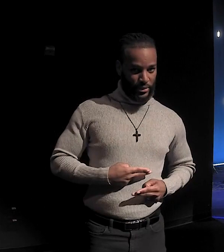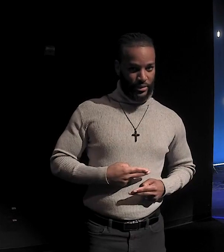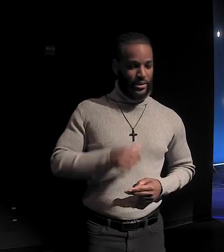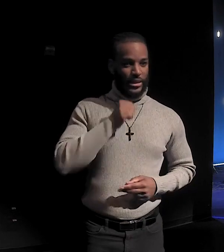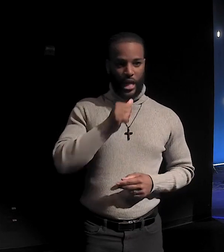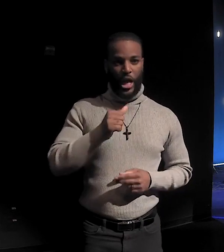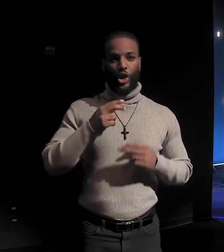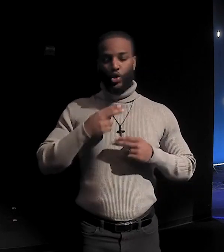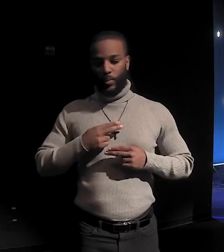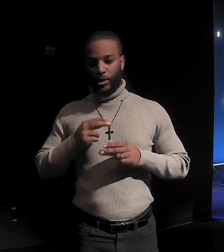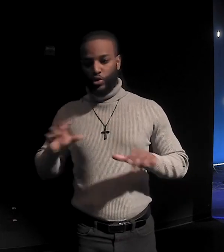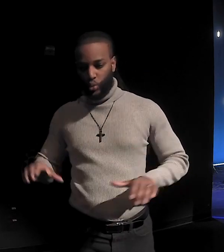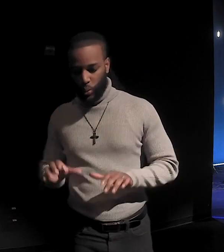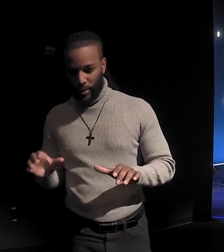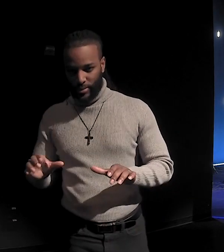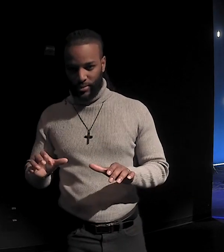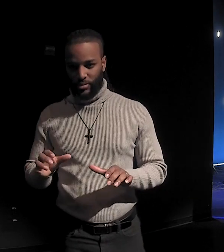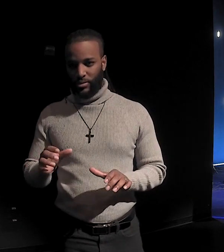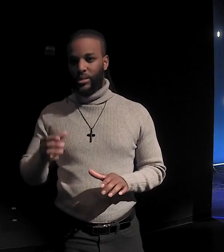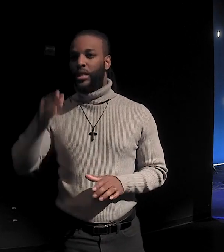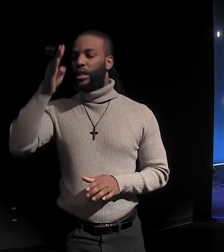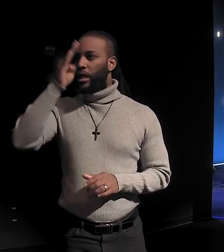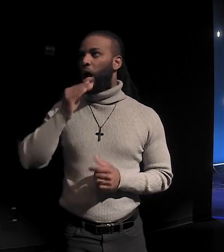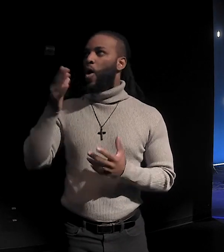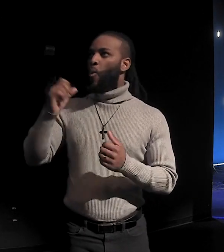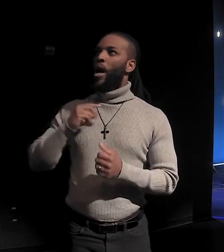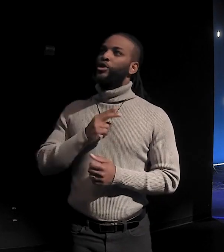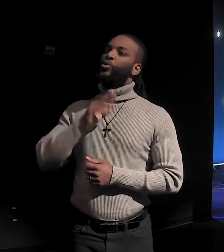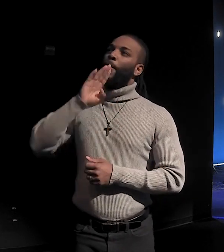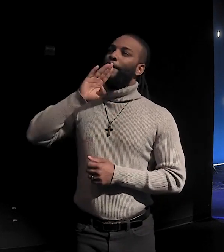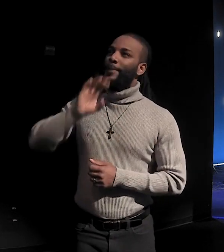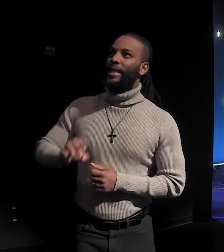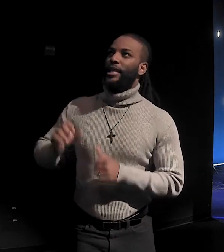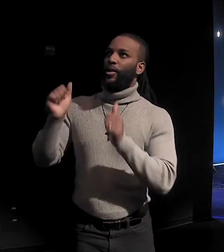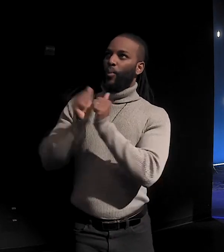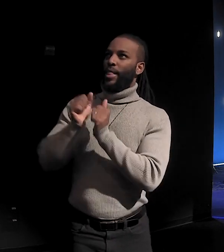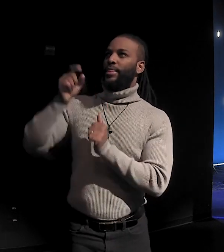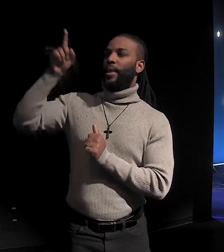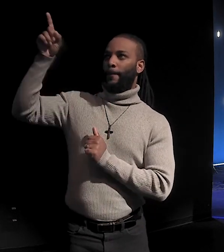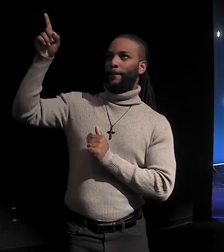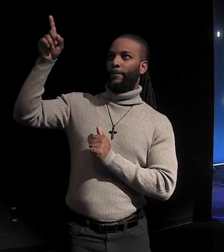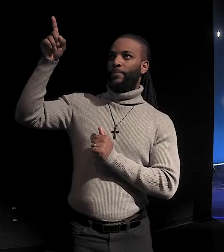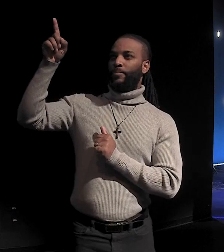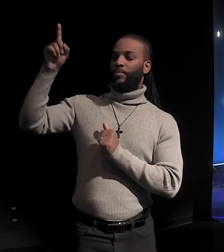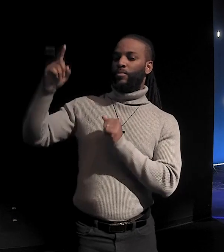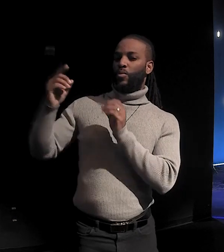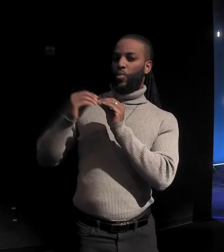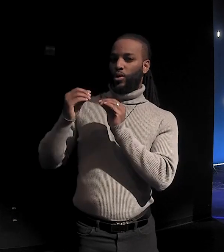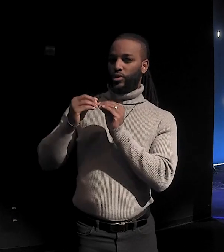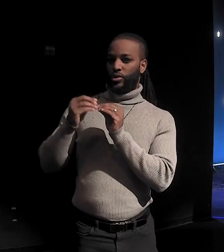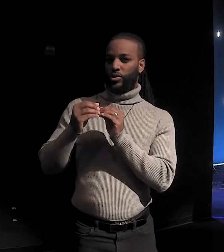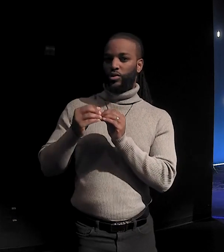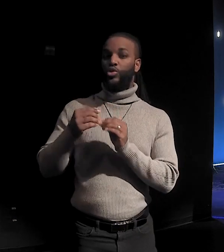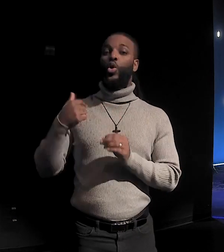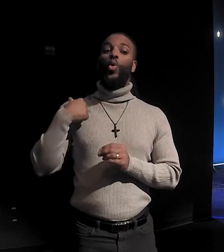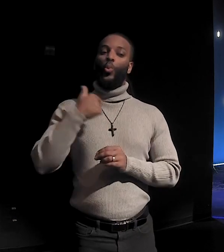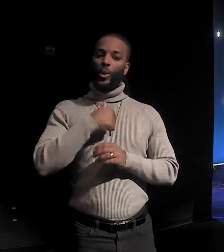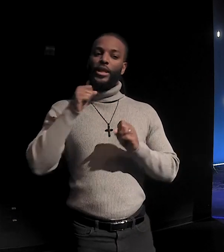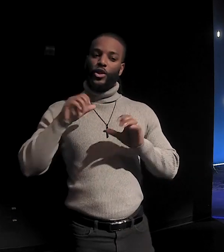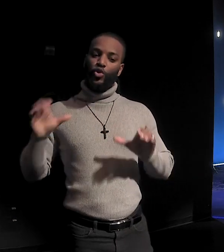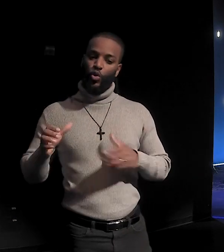doings, and God has invited us into being with him more so that we do what we want to